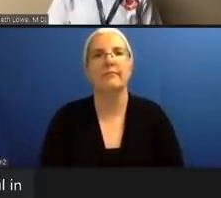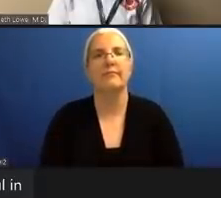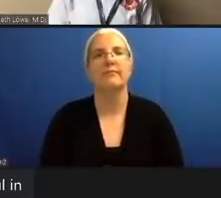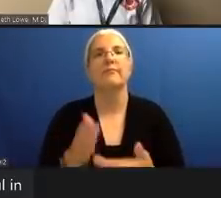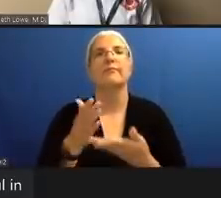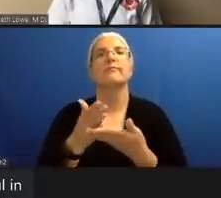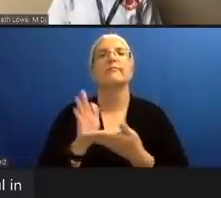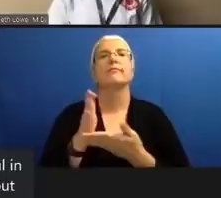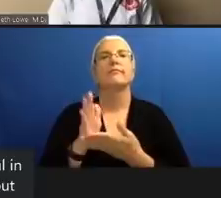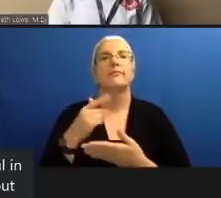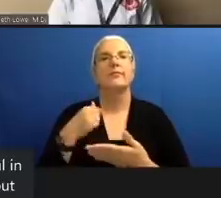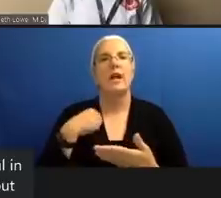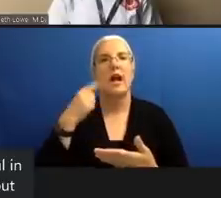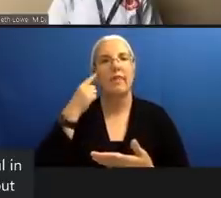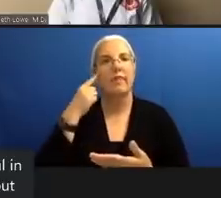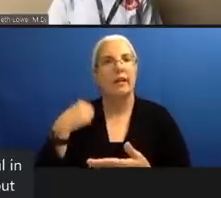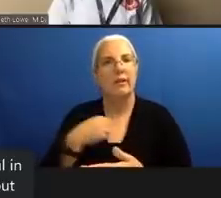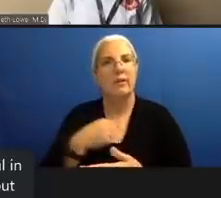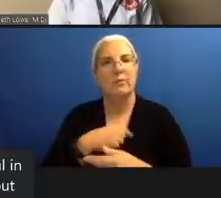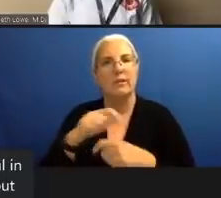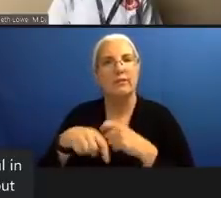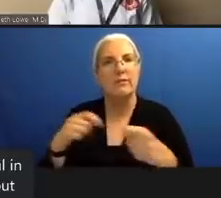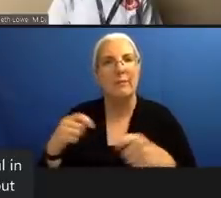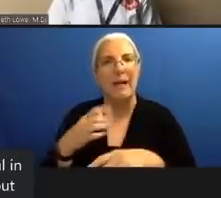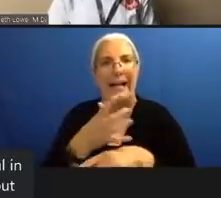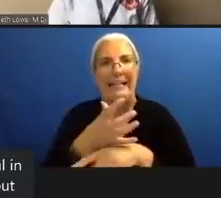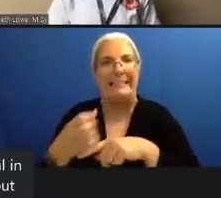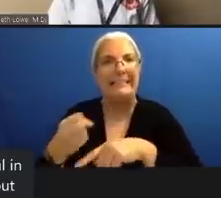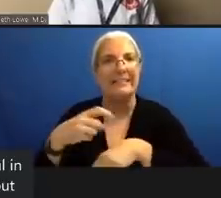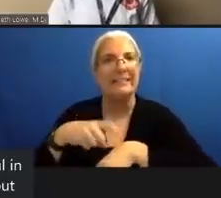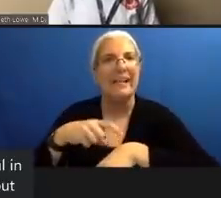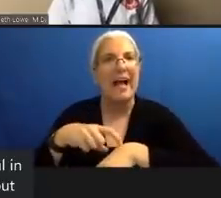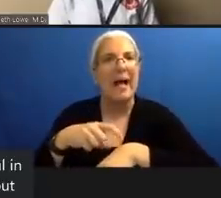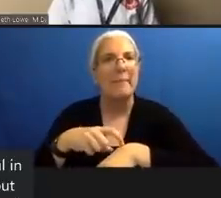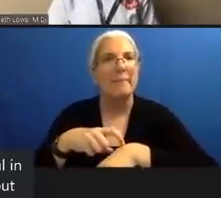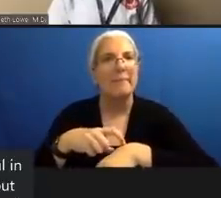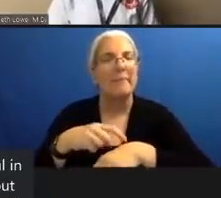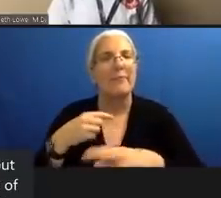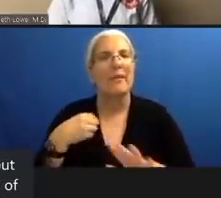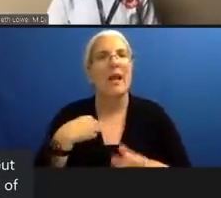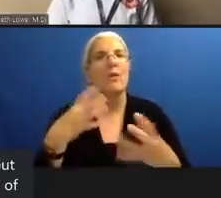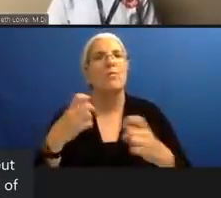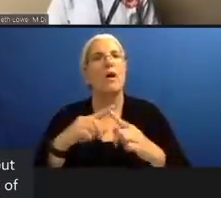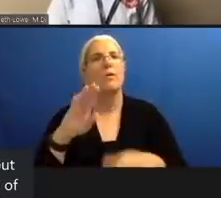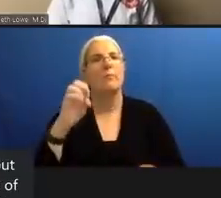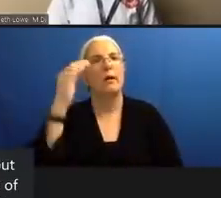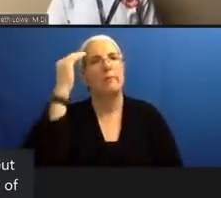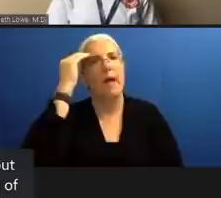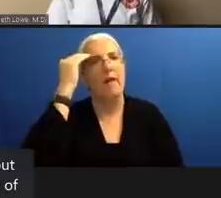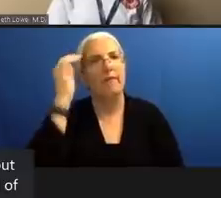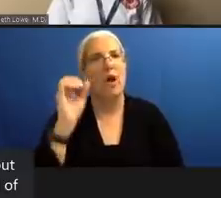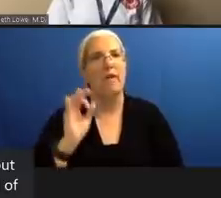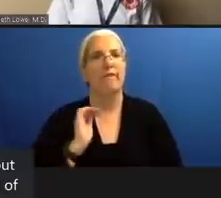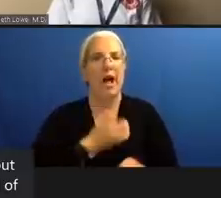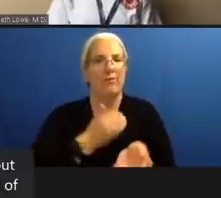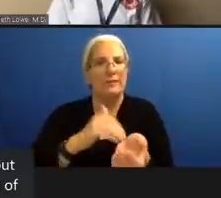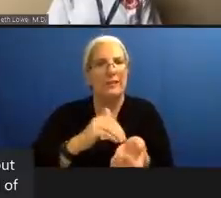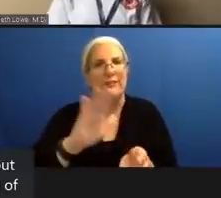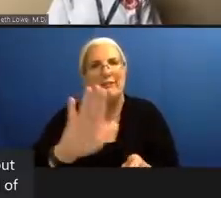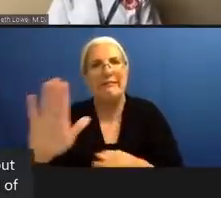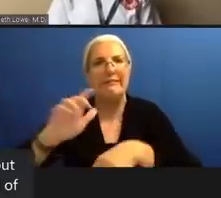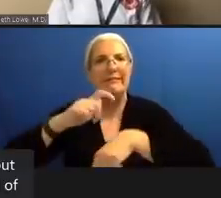of time for this session. I do want to be mindful of our doctors' times, not only because they've undoubtedly worked a very long